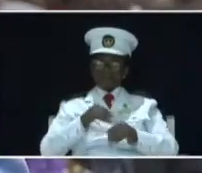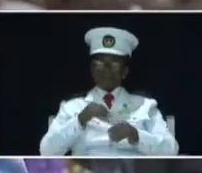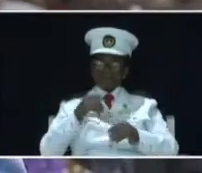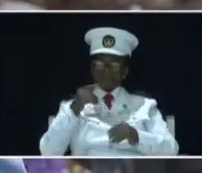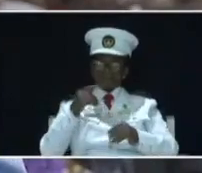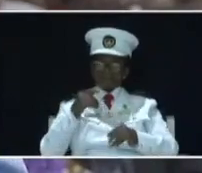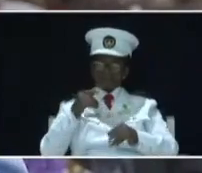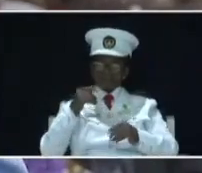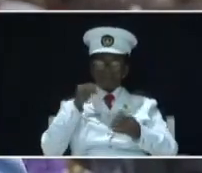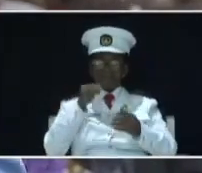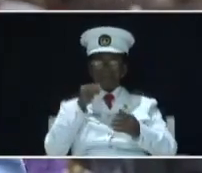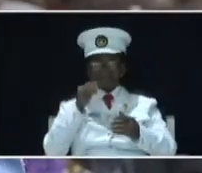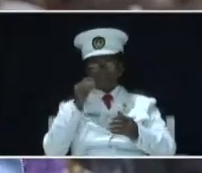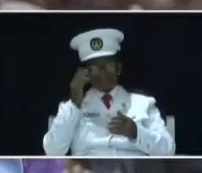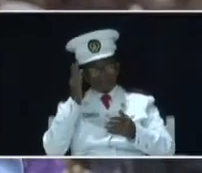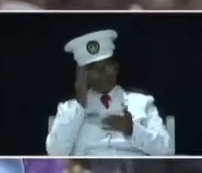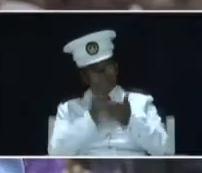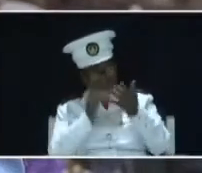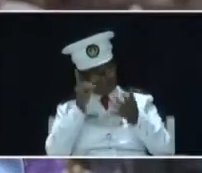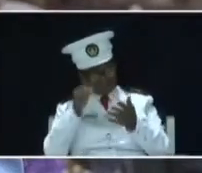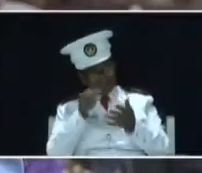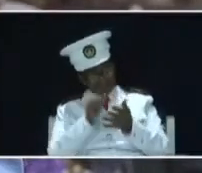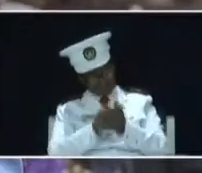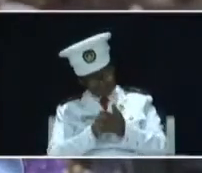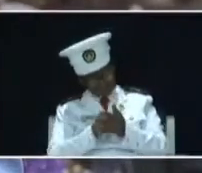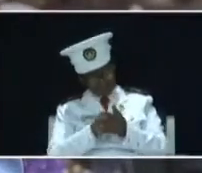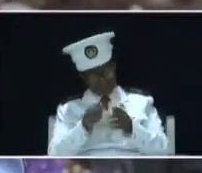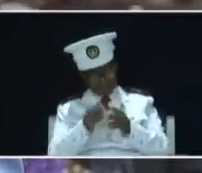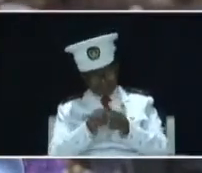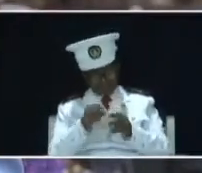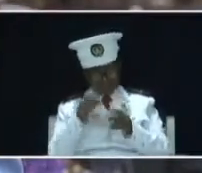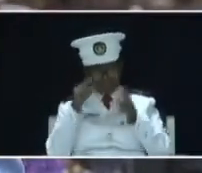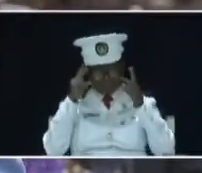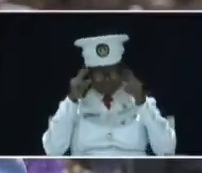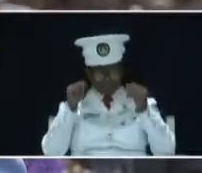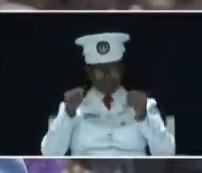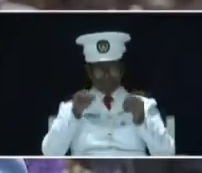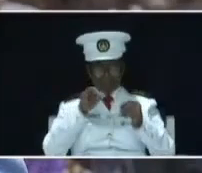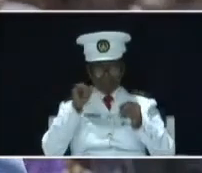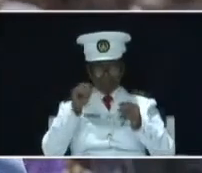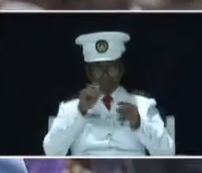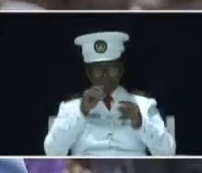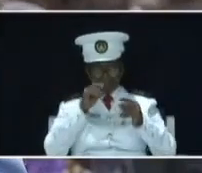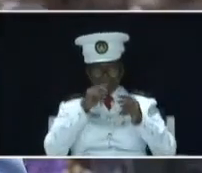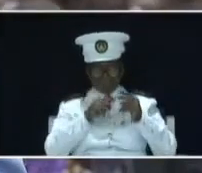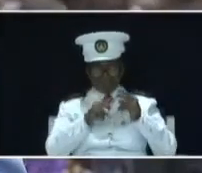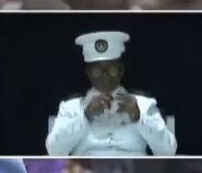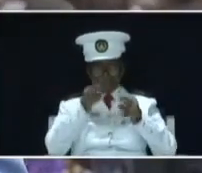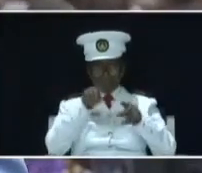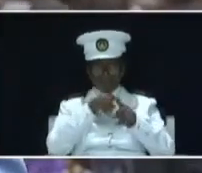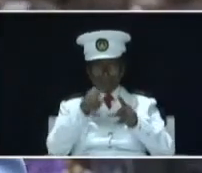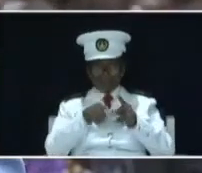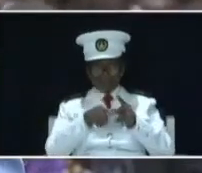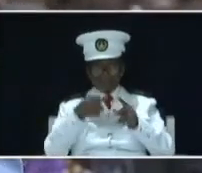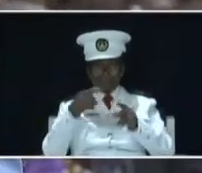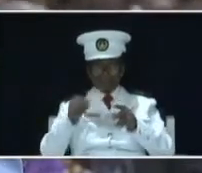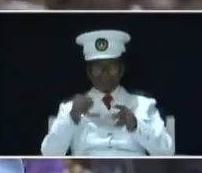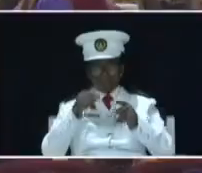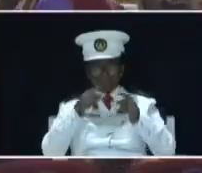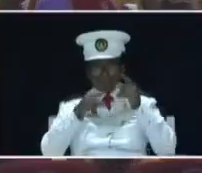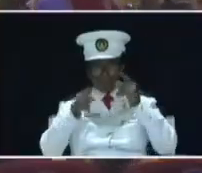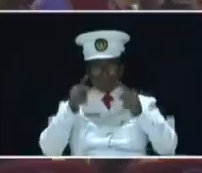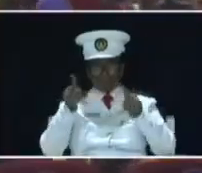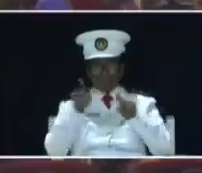that as Moses is unique among the prophets, so you will be among his